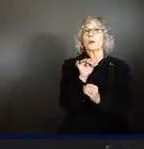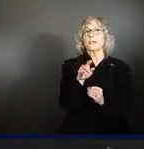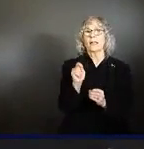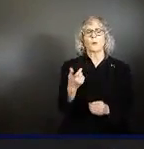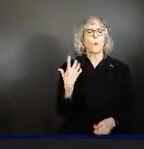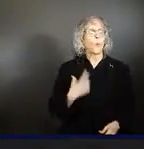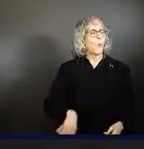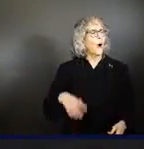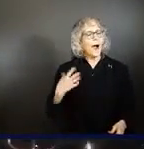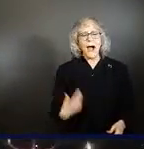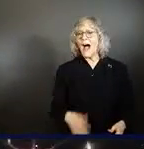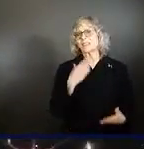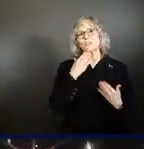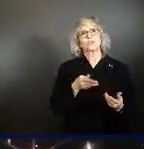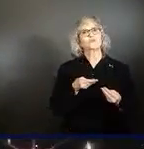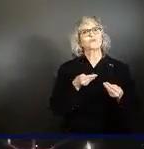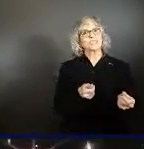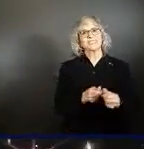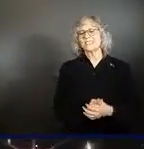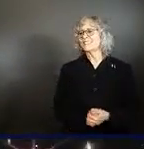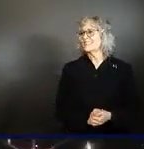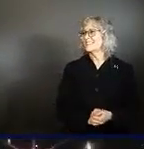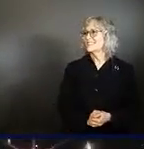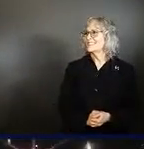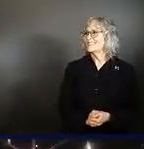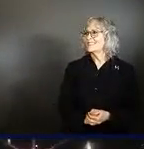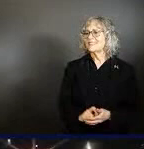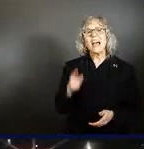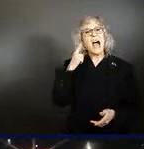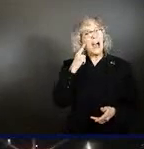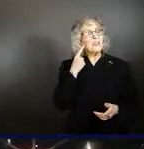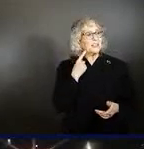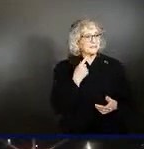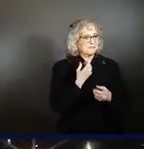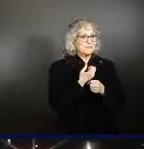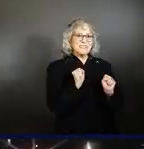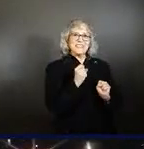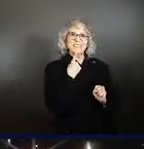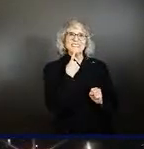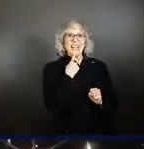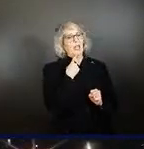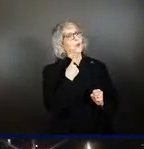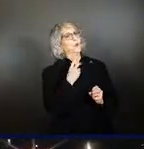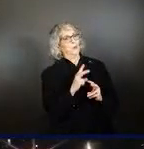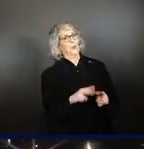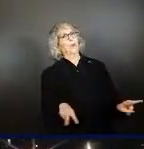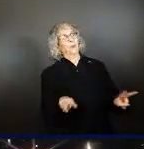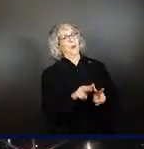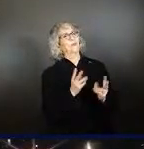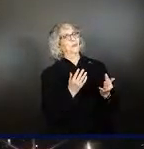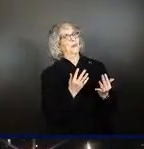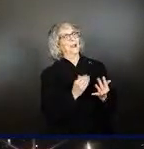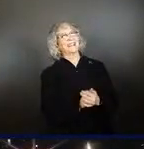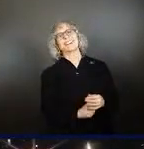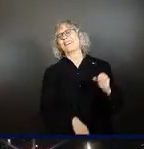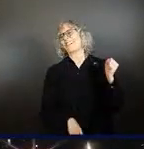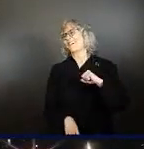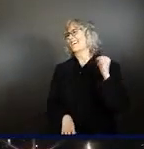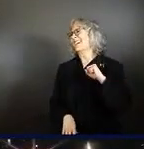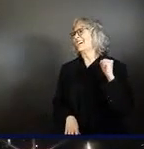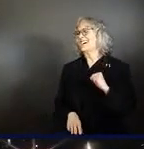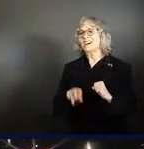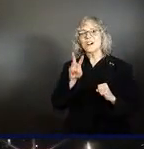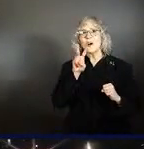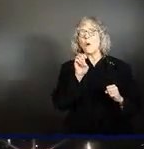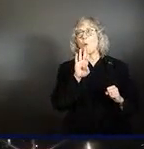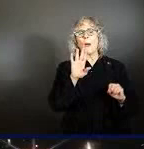good efficiency. I mean, I think it's safe to say that it was worth the wait. Yes. Webb is doing